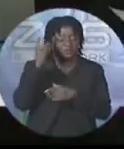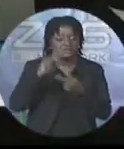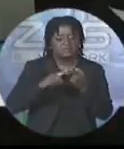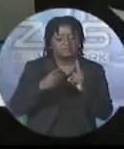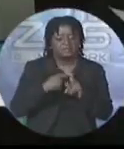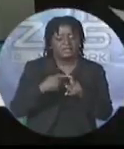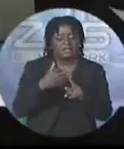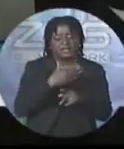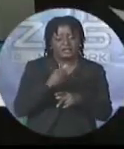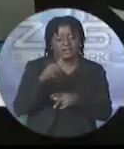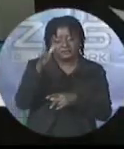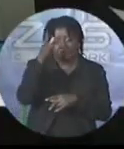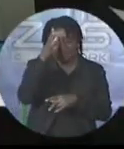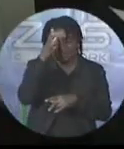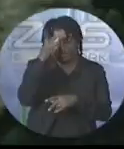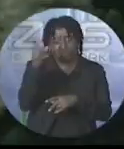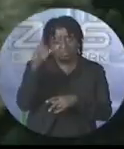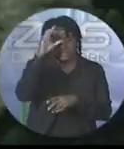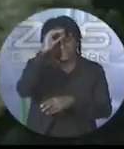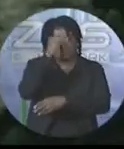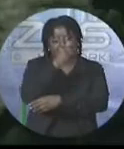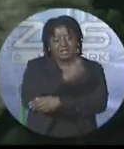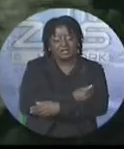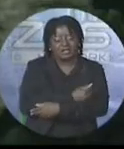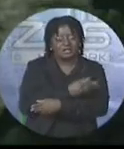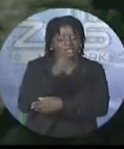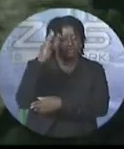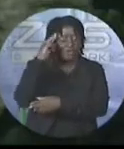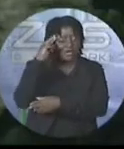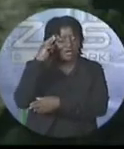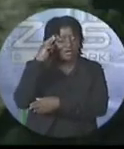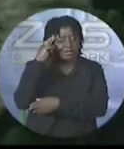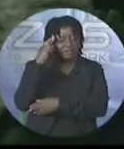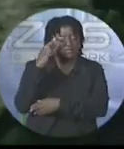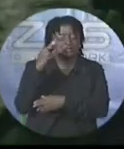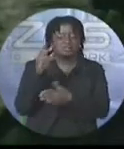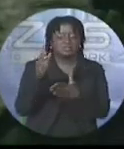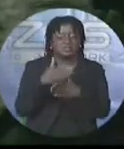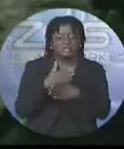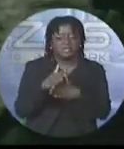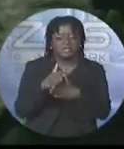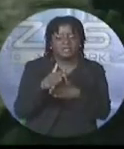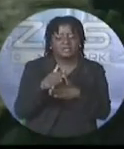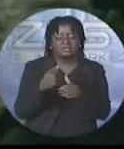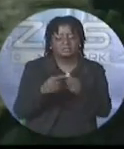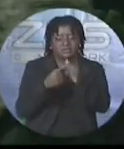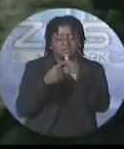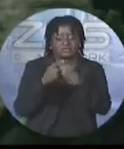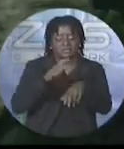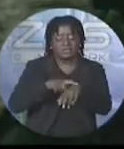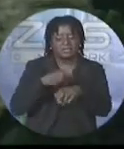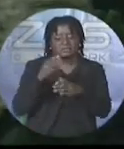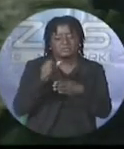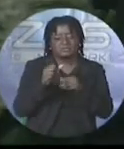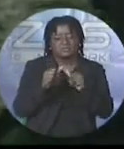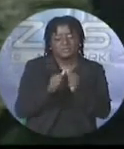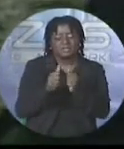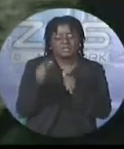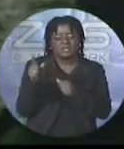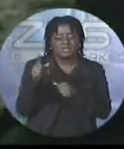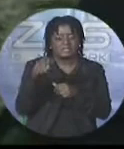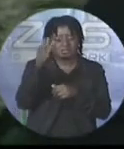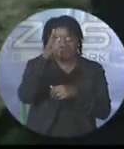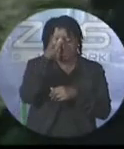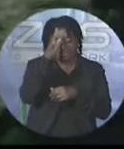Brian, speaking on behalf of his siblings, shared intimate moments spent with his dad, who nurtured and helped to weave the